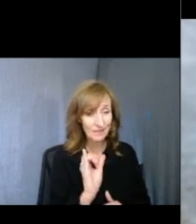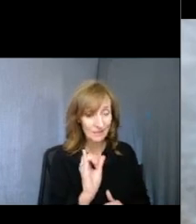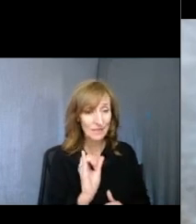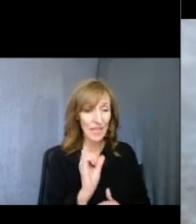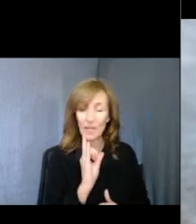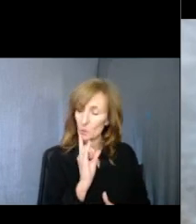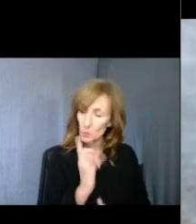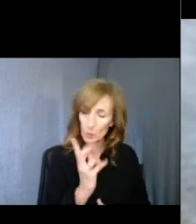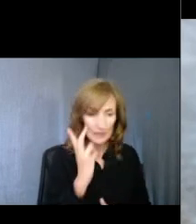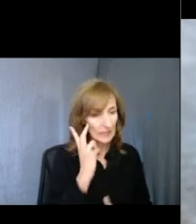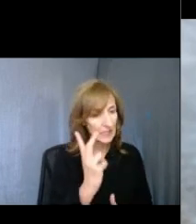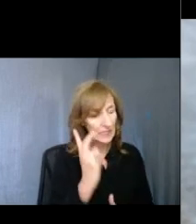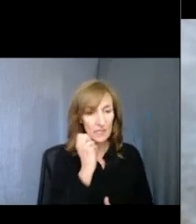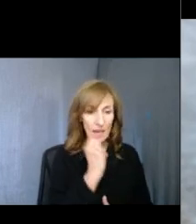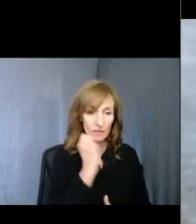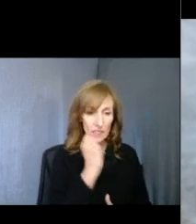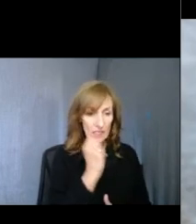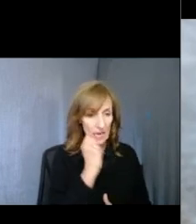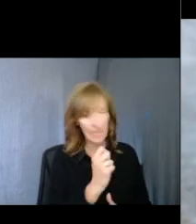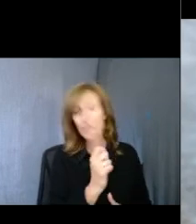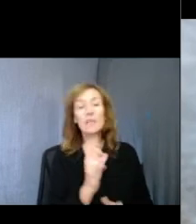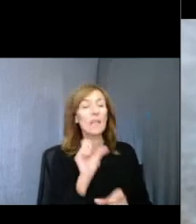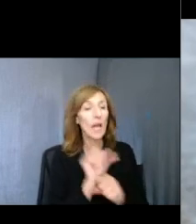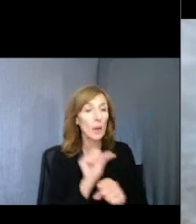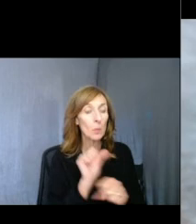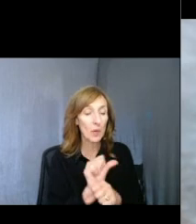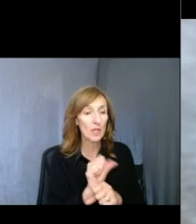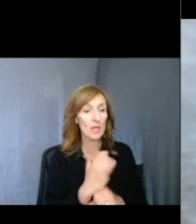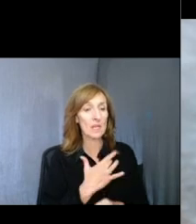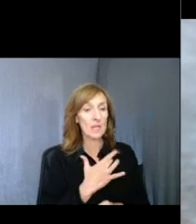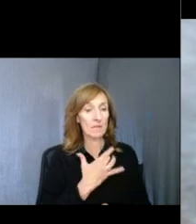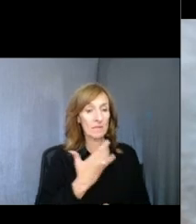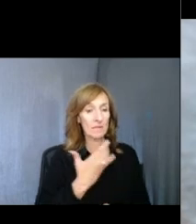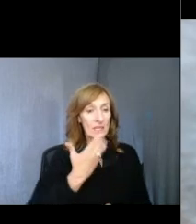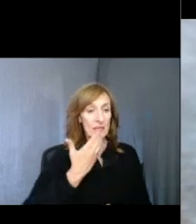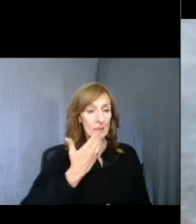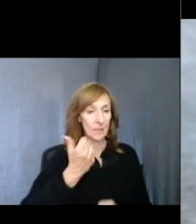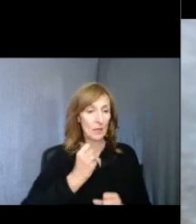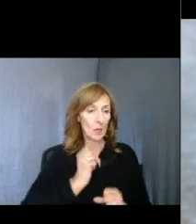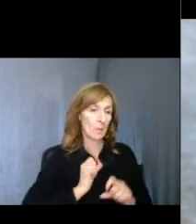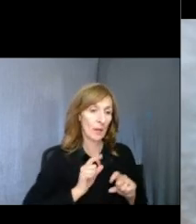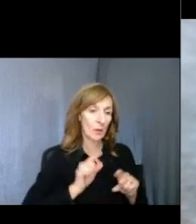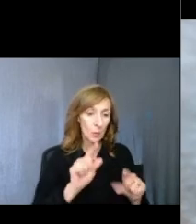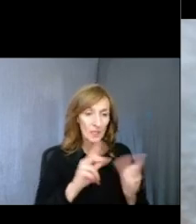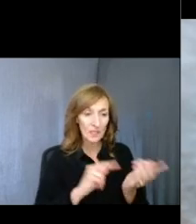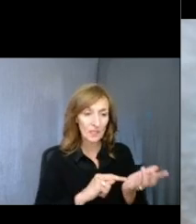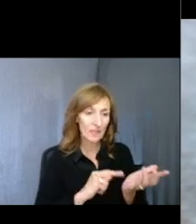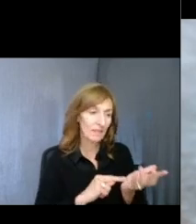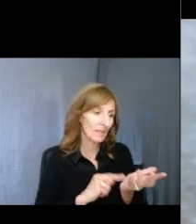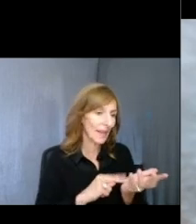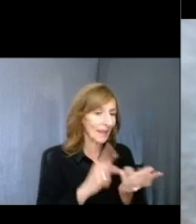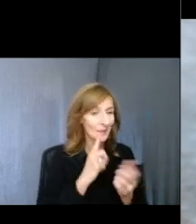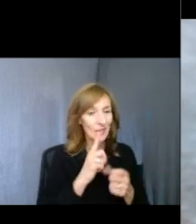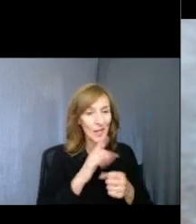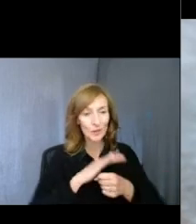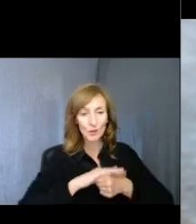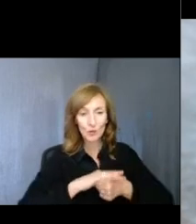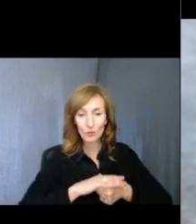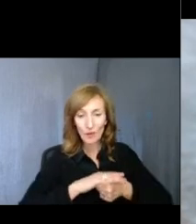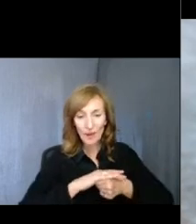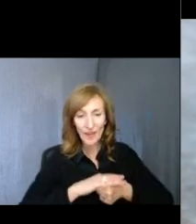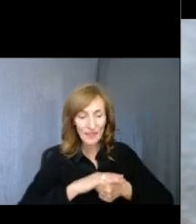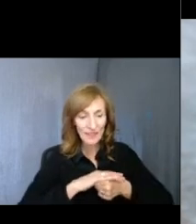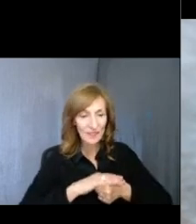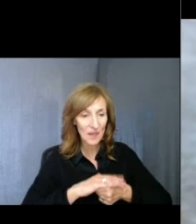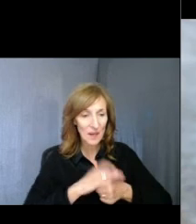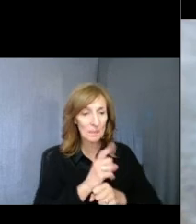our practice, and feeling better about getting that cat into the vet and having them be not so stressed, making sure we know